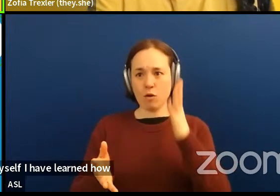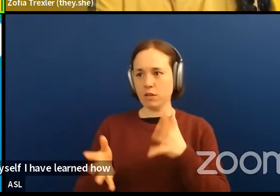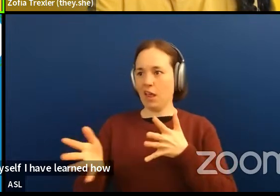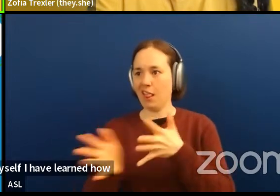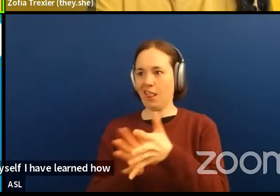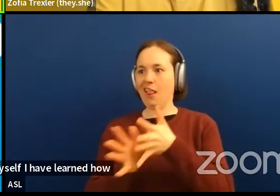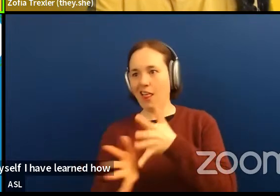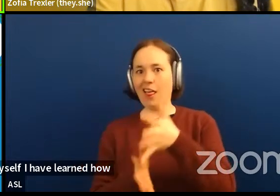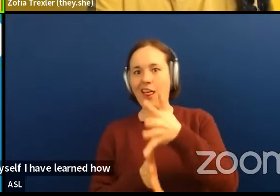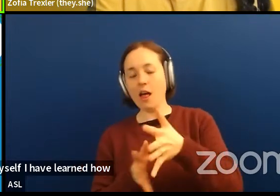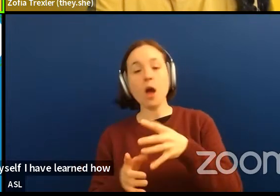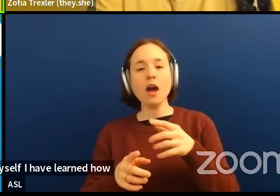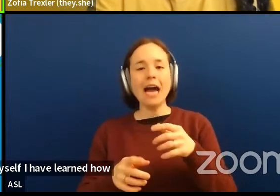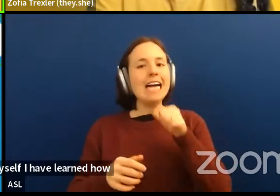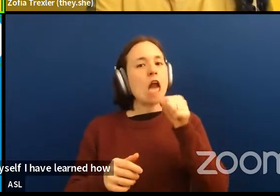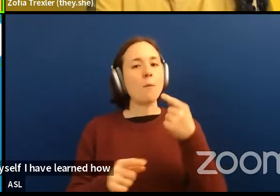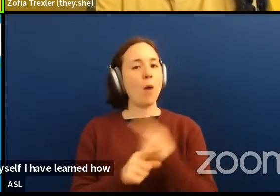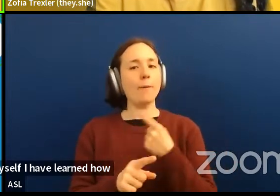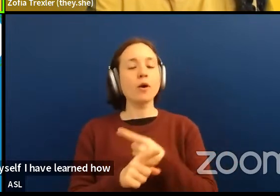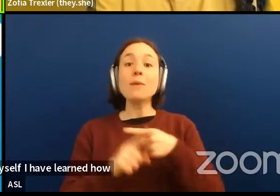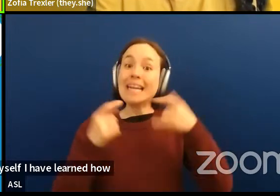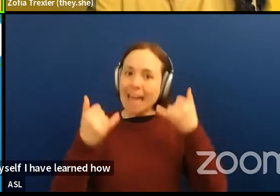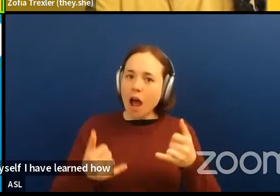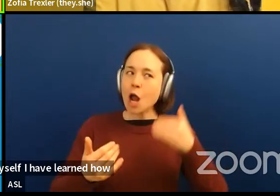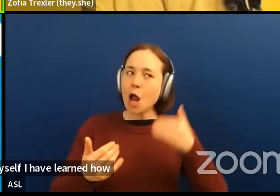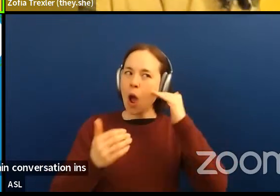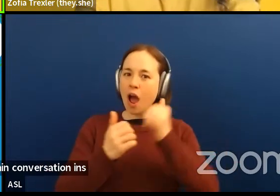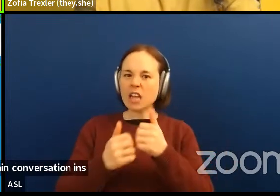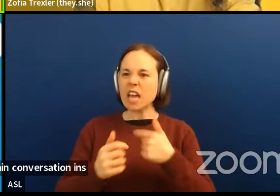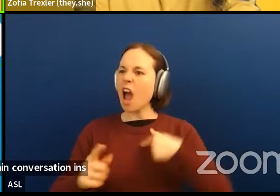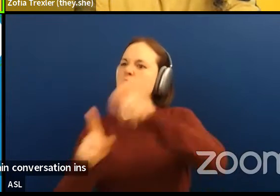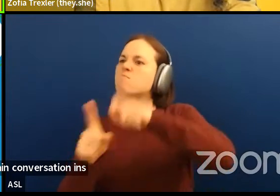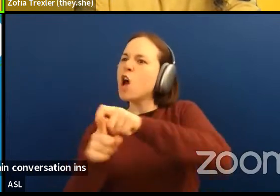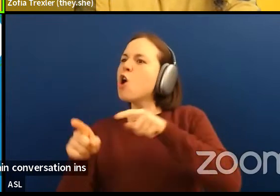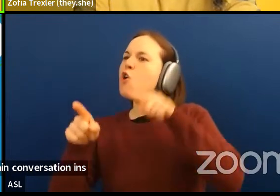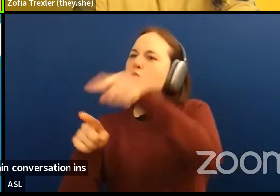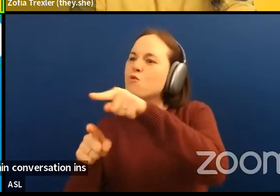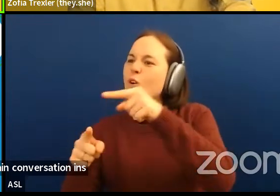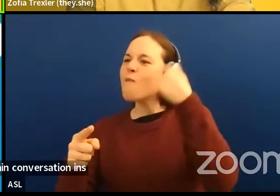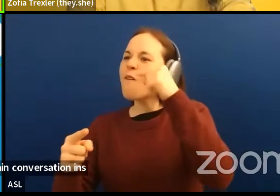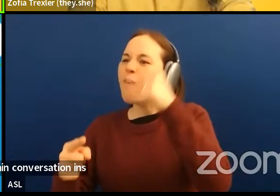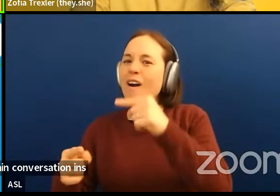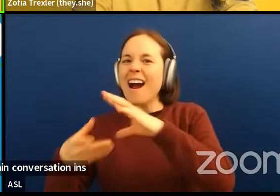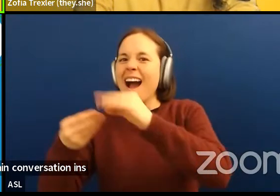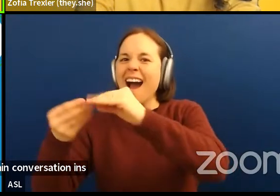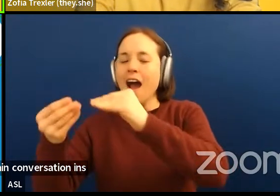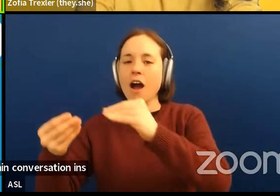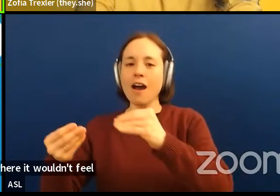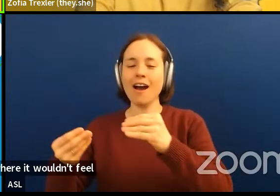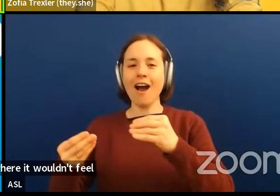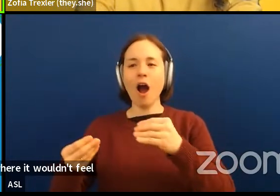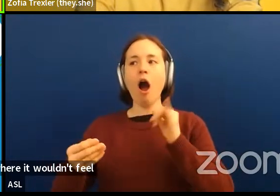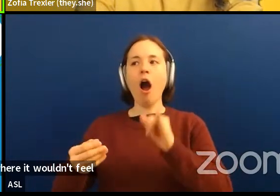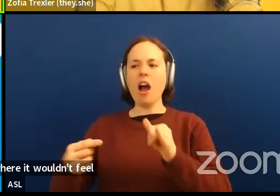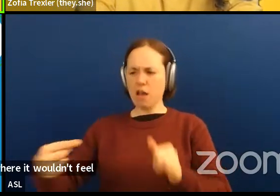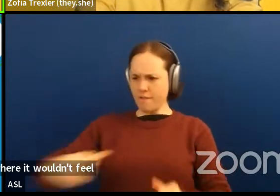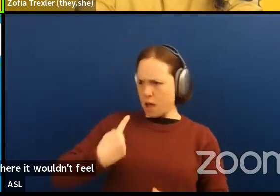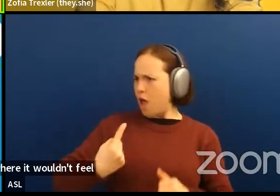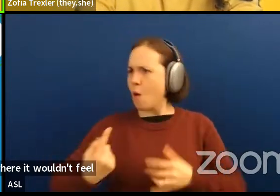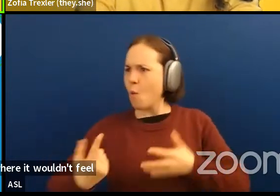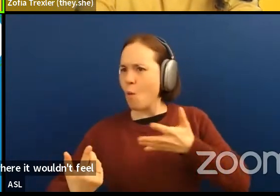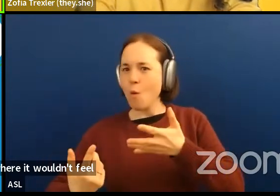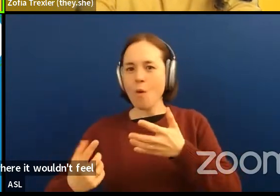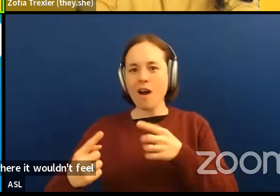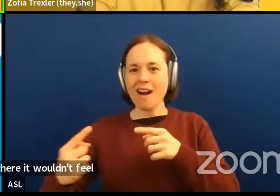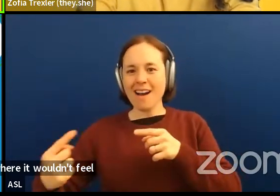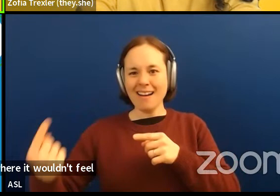manner where it wouldn't feel like I am attacking anyone, in the sense that if I feel that I'm being offended, that like